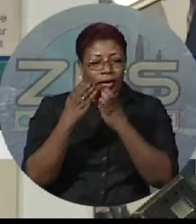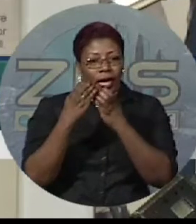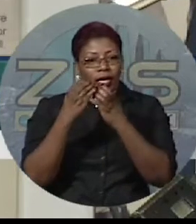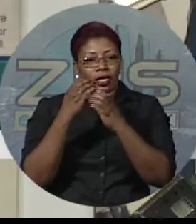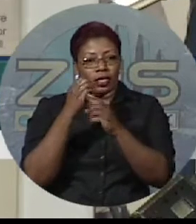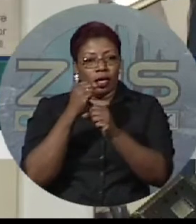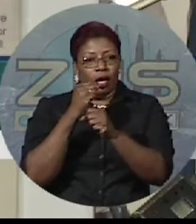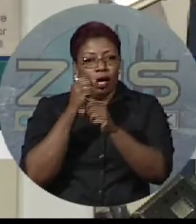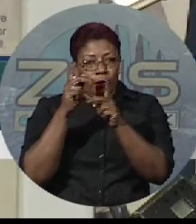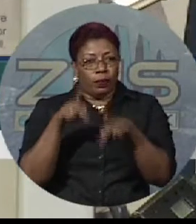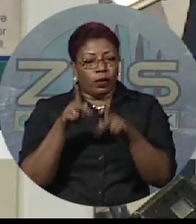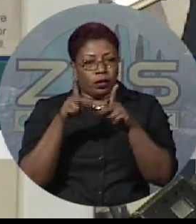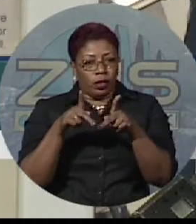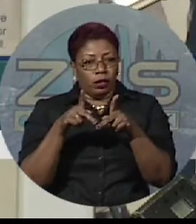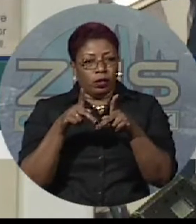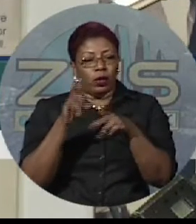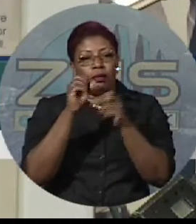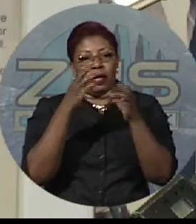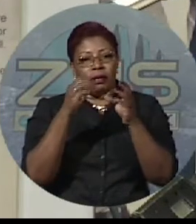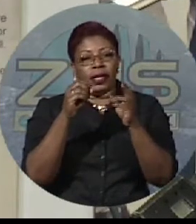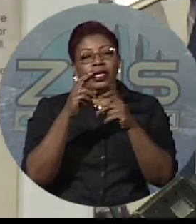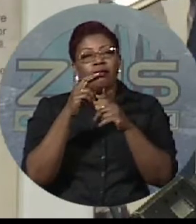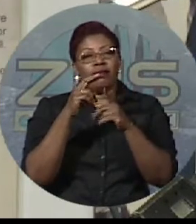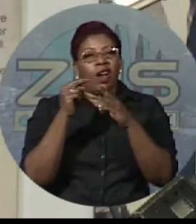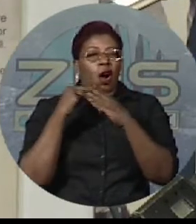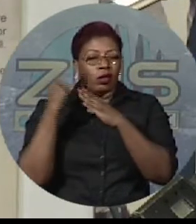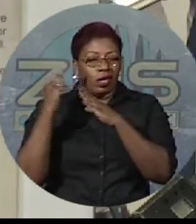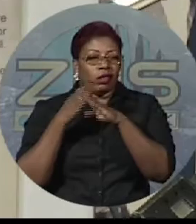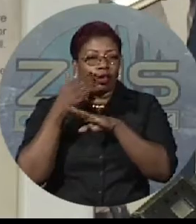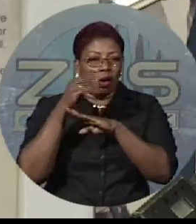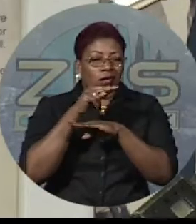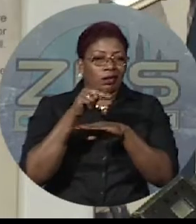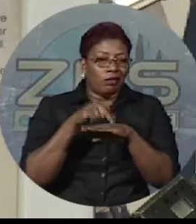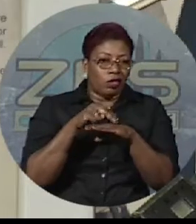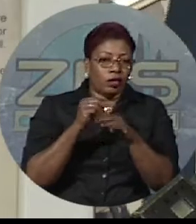hotels across the region and the world.